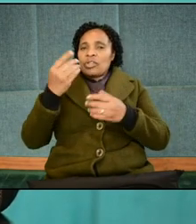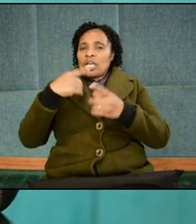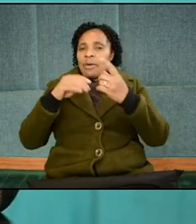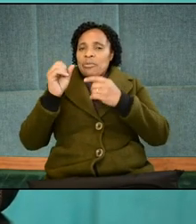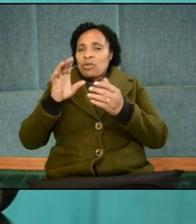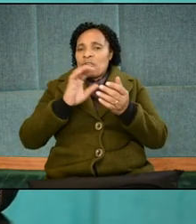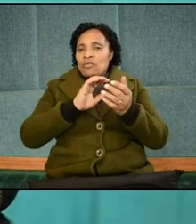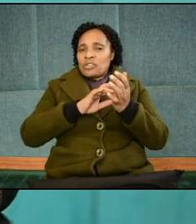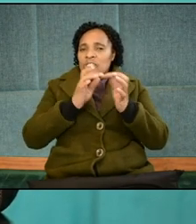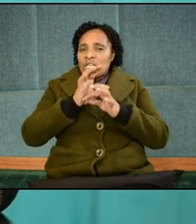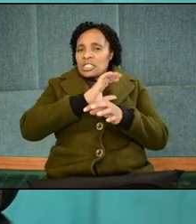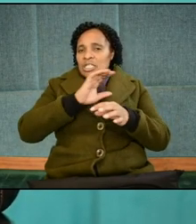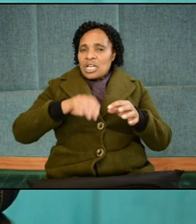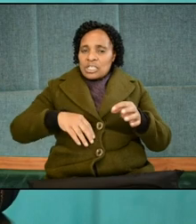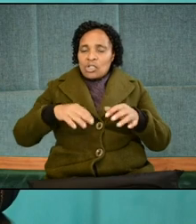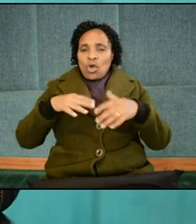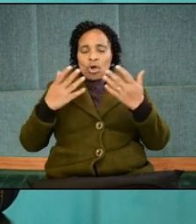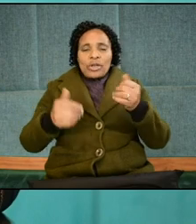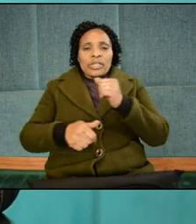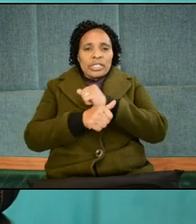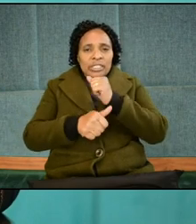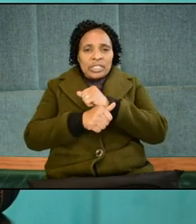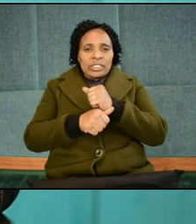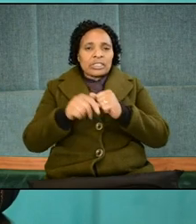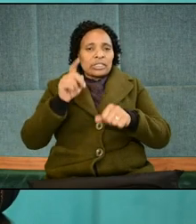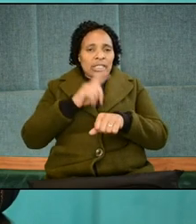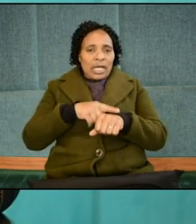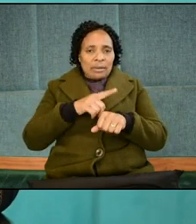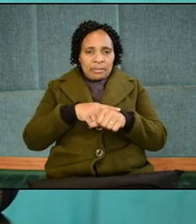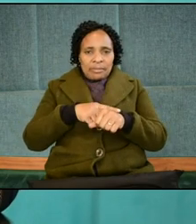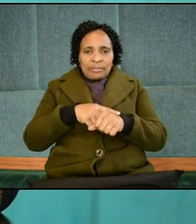Perilous or dangerous times, the